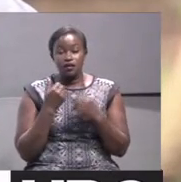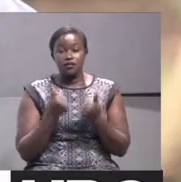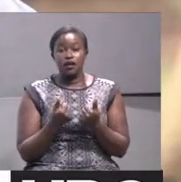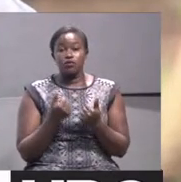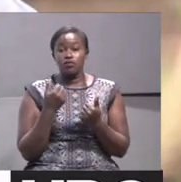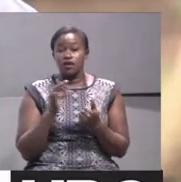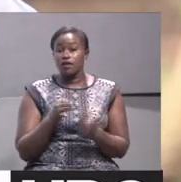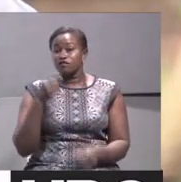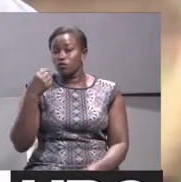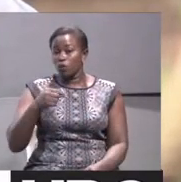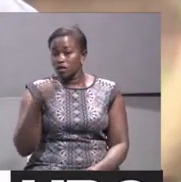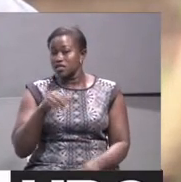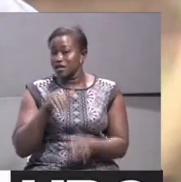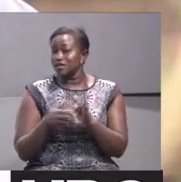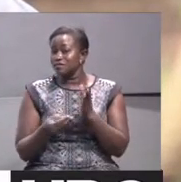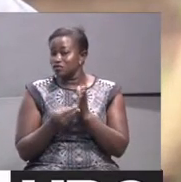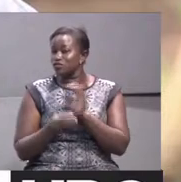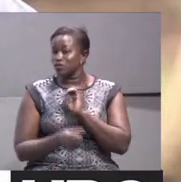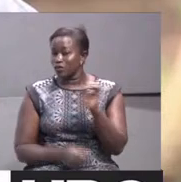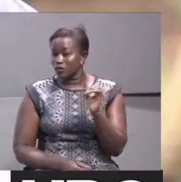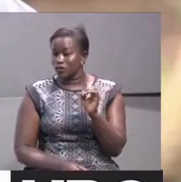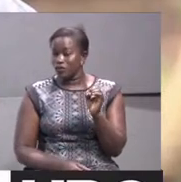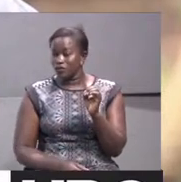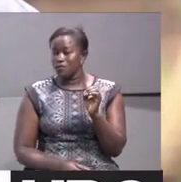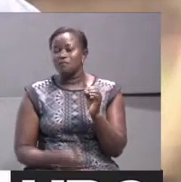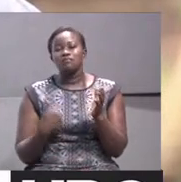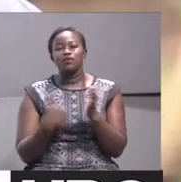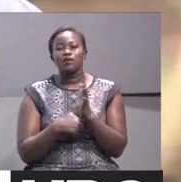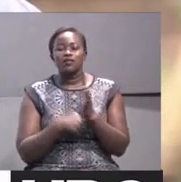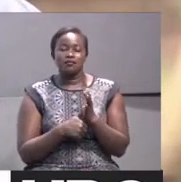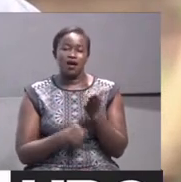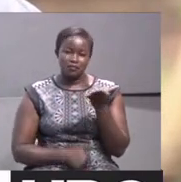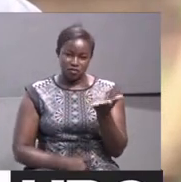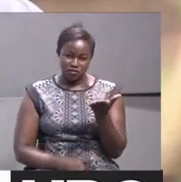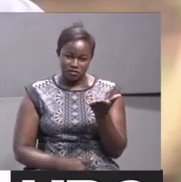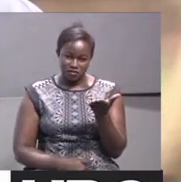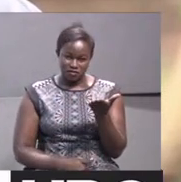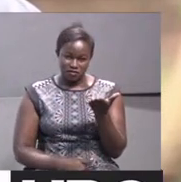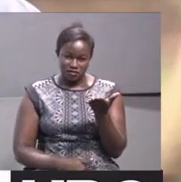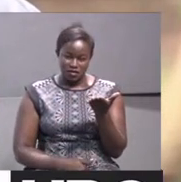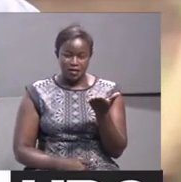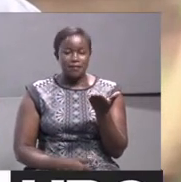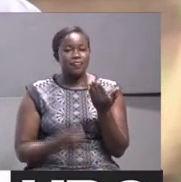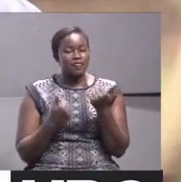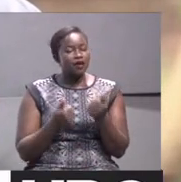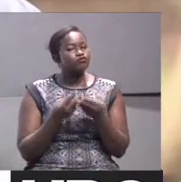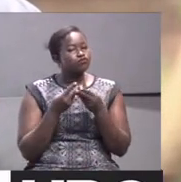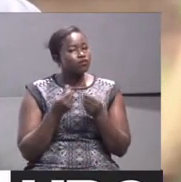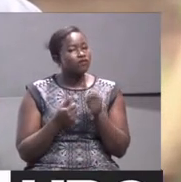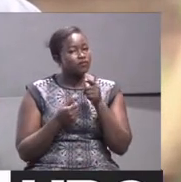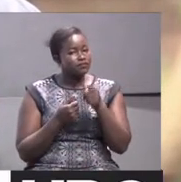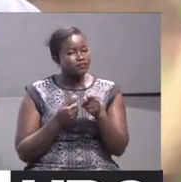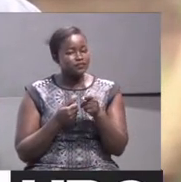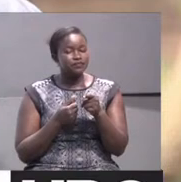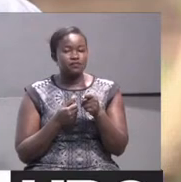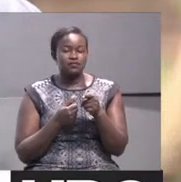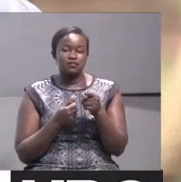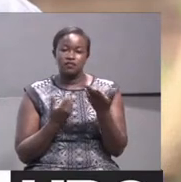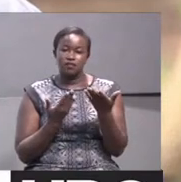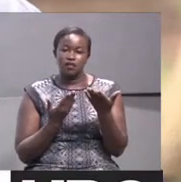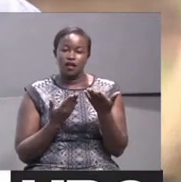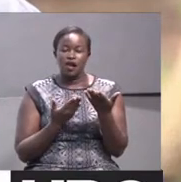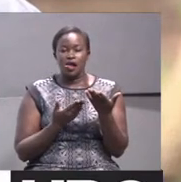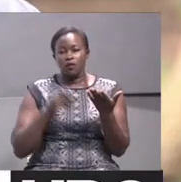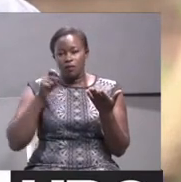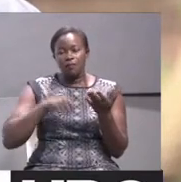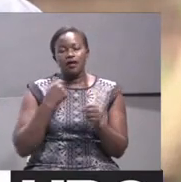Without quality inputs, then there is a problem. To cover that, input dealers have to be trained so that